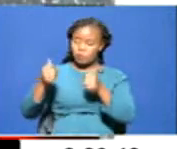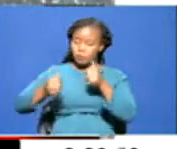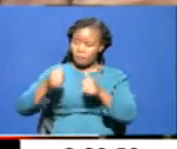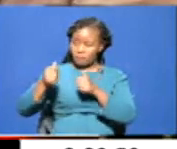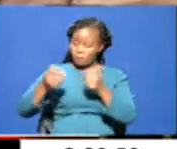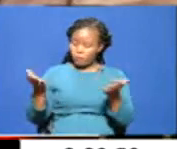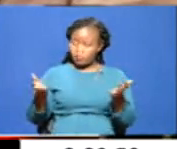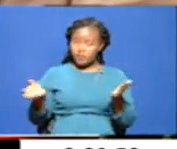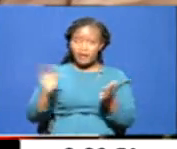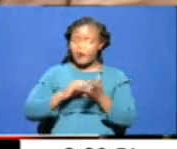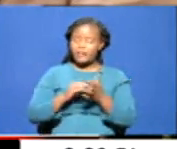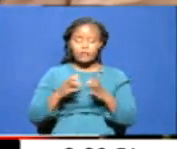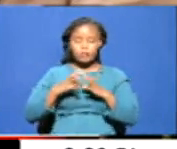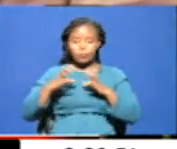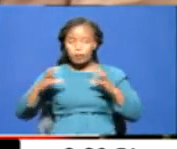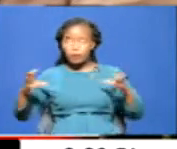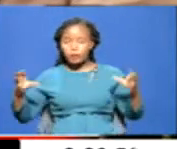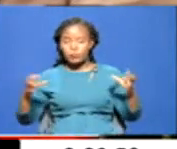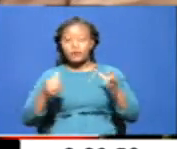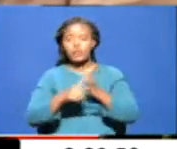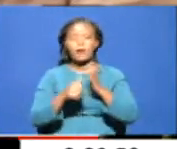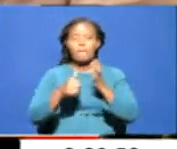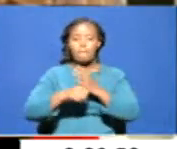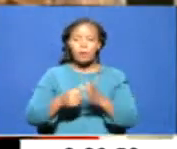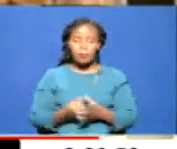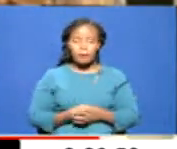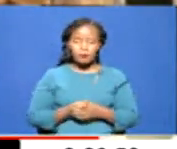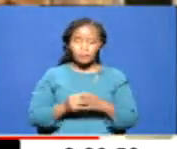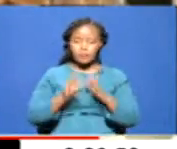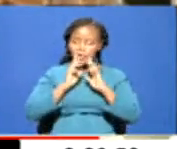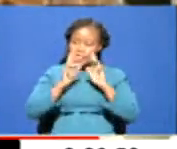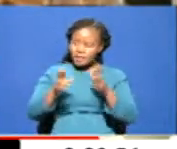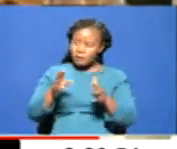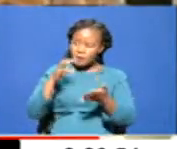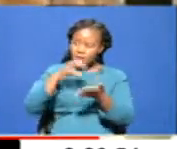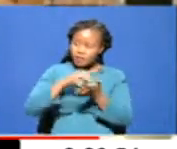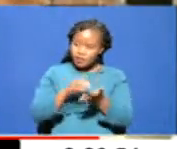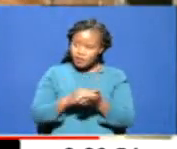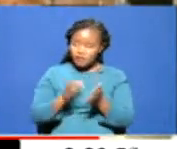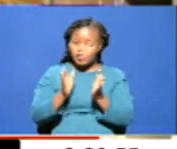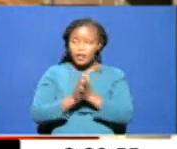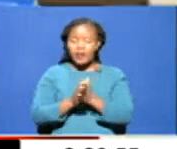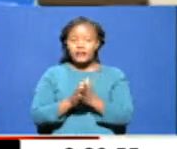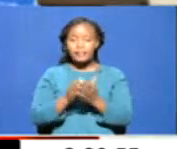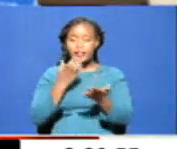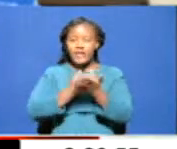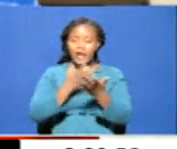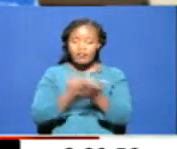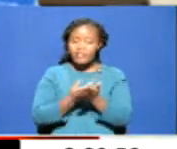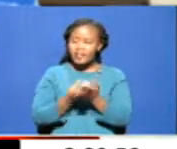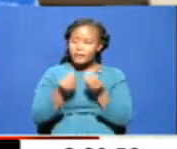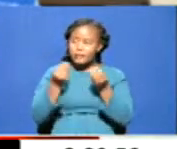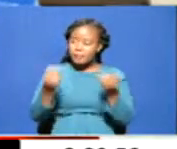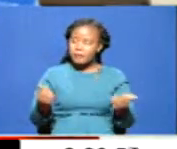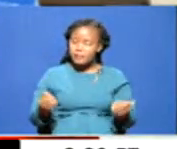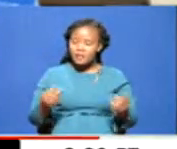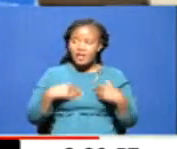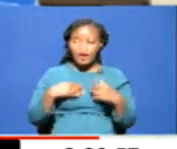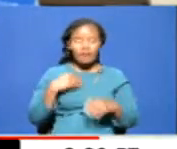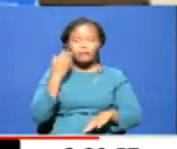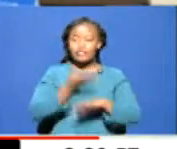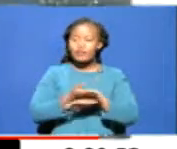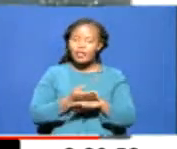compounds the problem. Untimely reporting of cases and destruction of evidence has made it difficult to prosecute